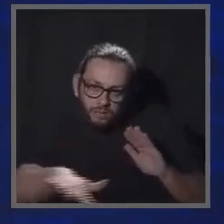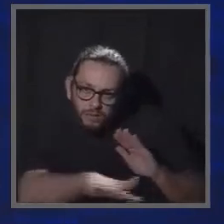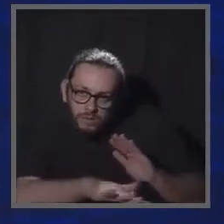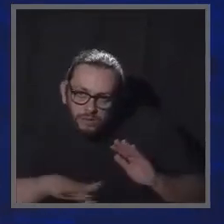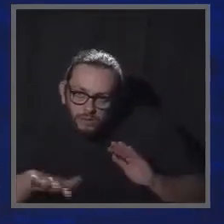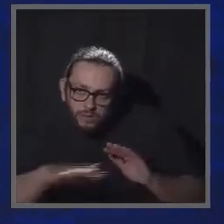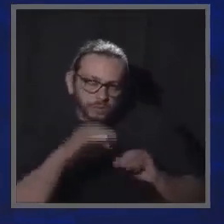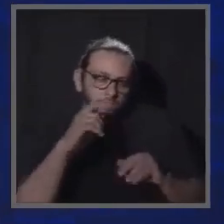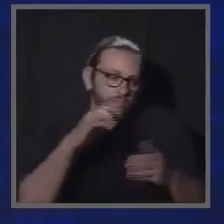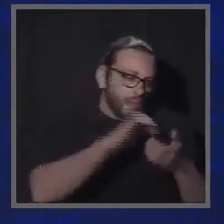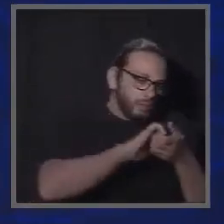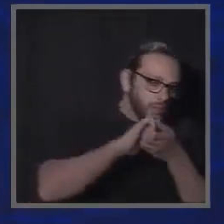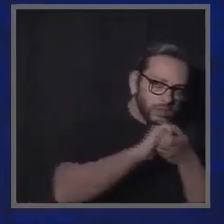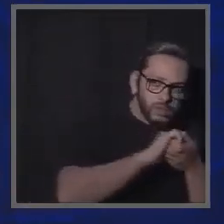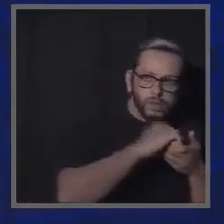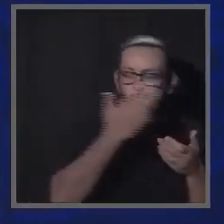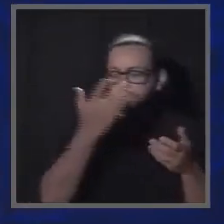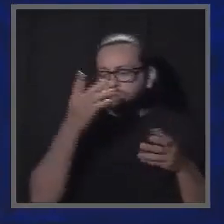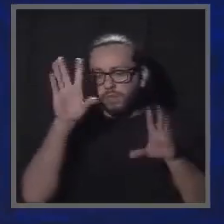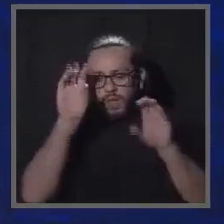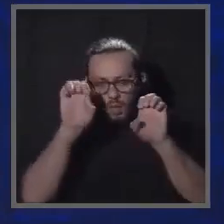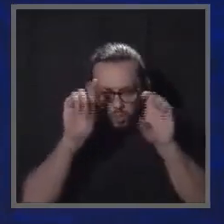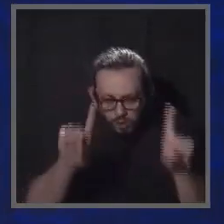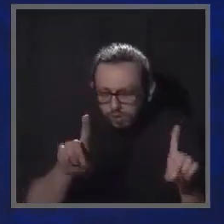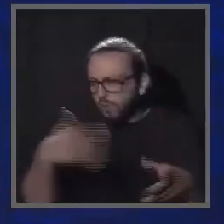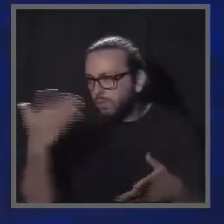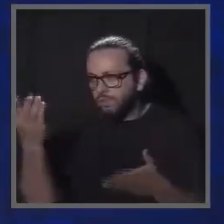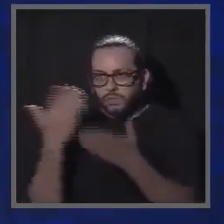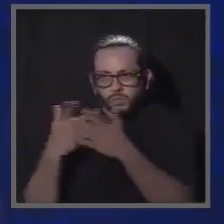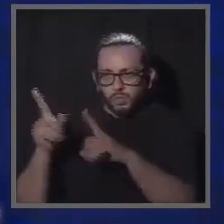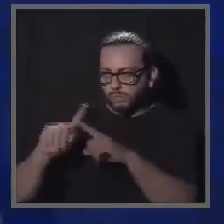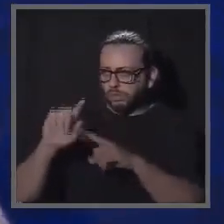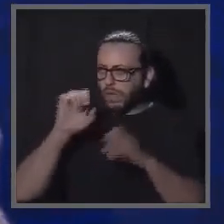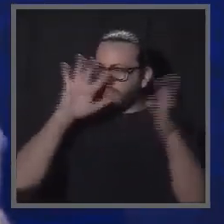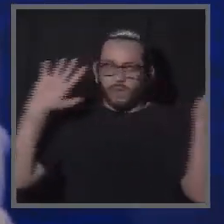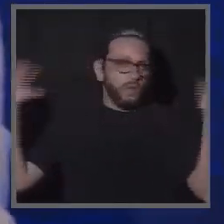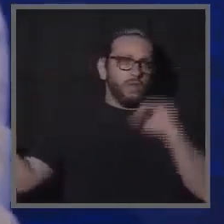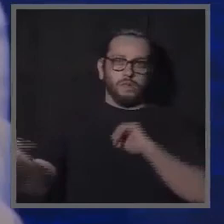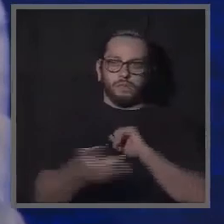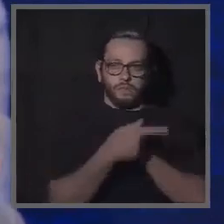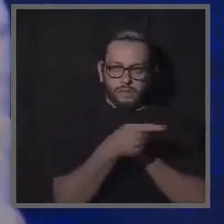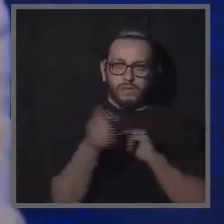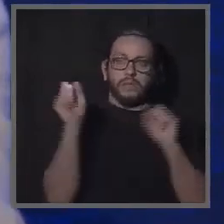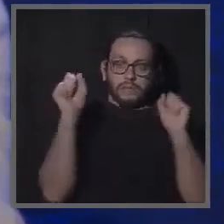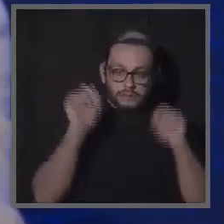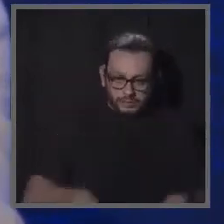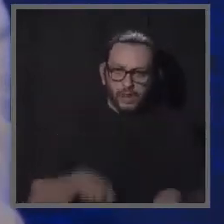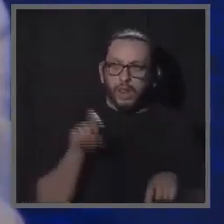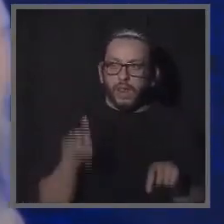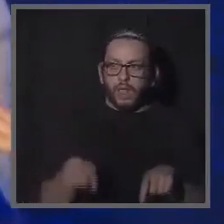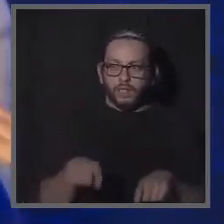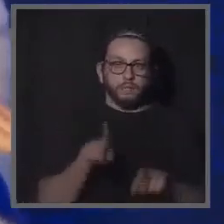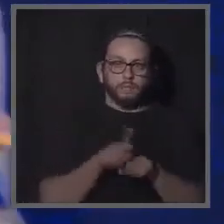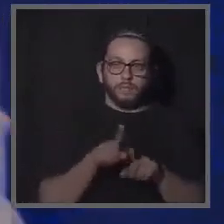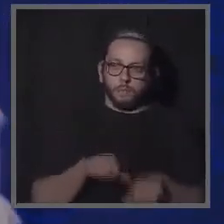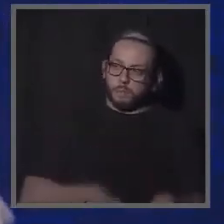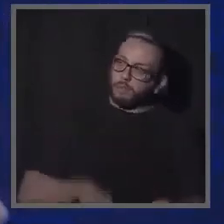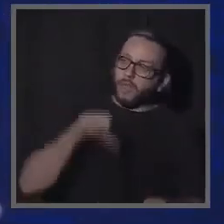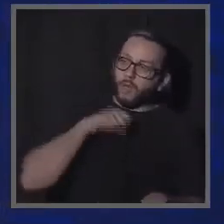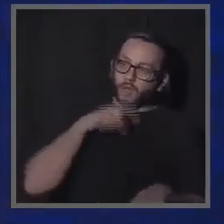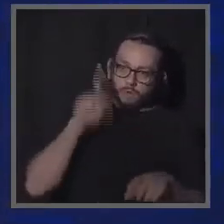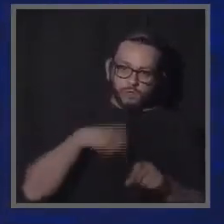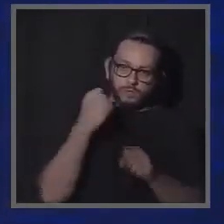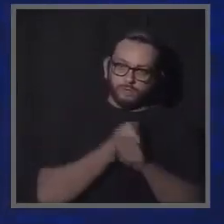local artists, the social, environmental artists. And for that, it is also necessary to have a very strong work